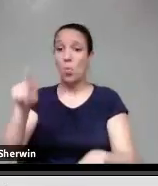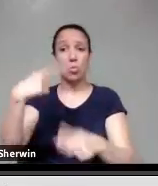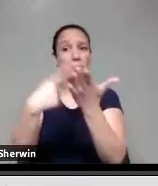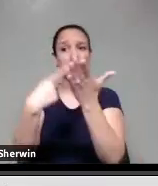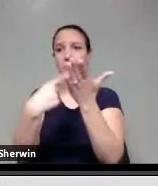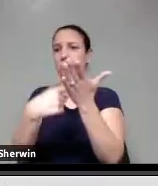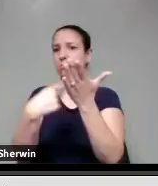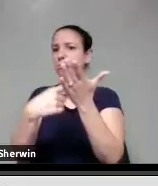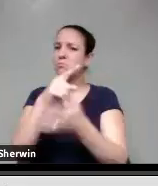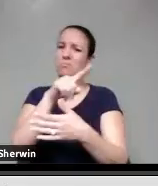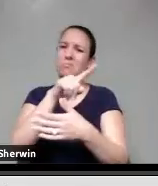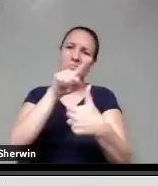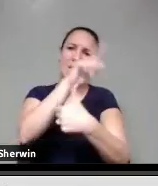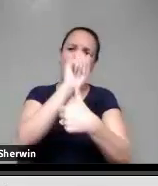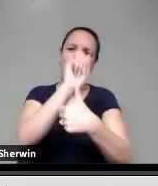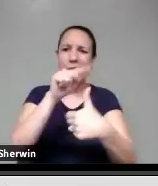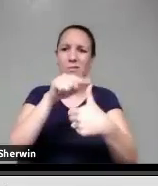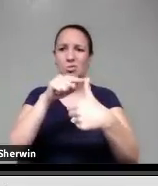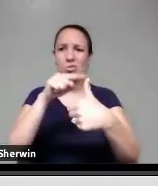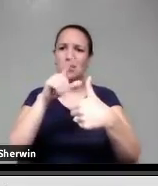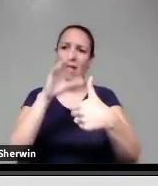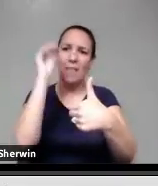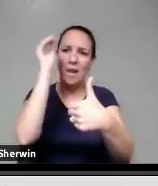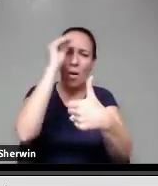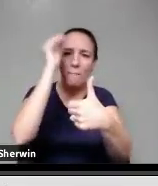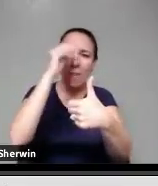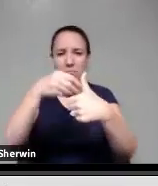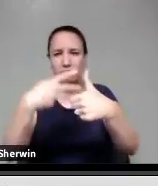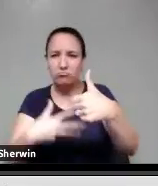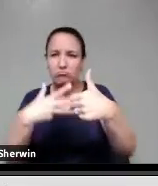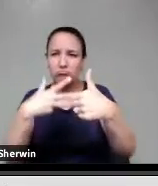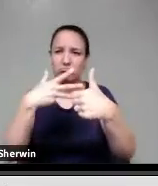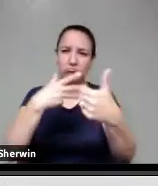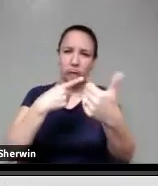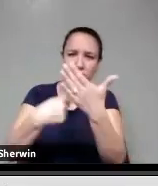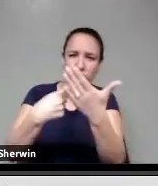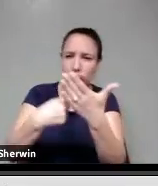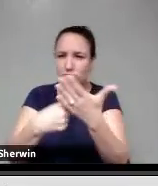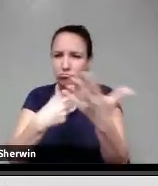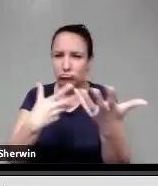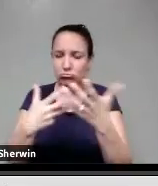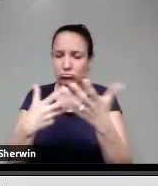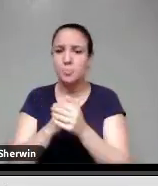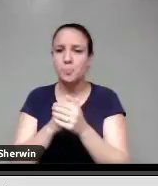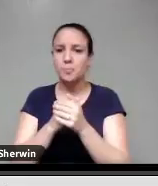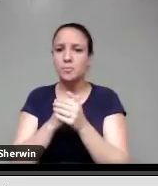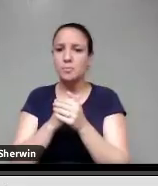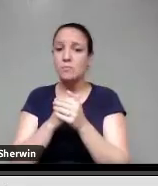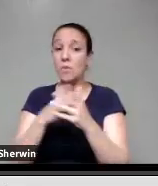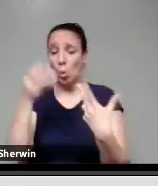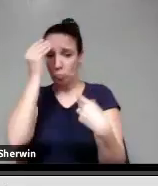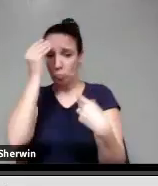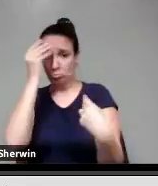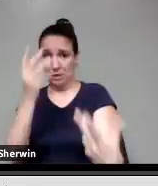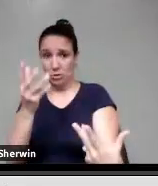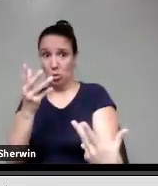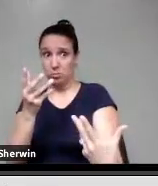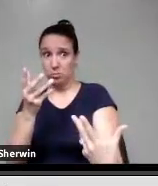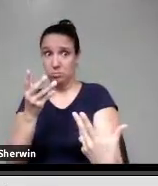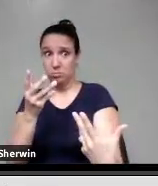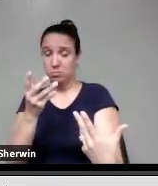certain questions and they would ask for people's input. And I wanted to give you some idea of what they went through to do this, because it's